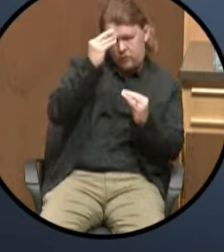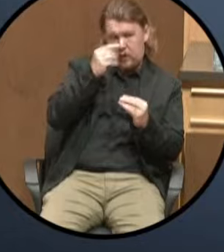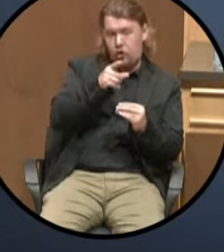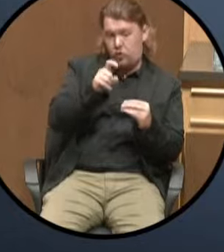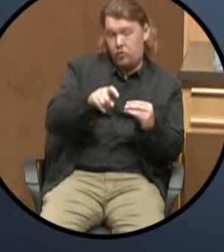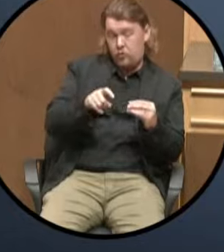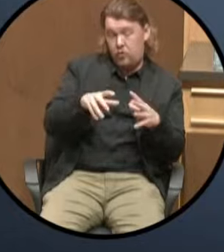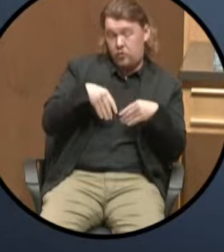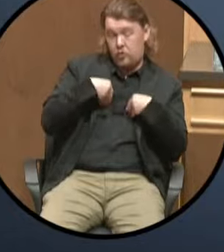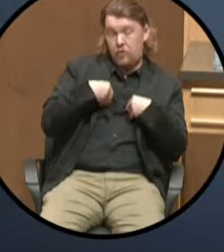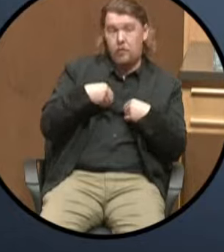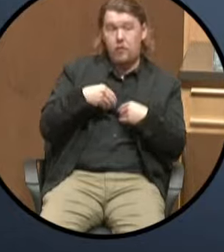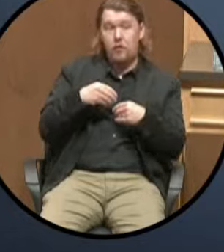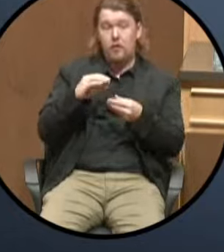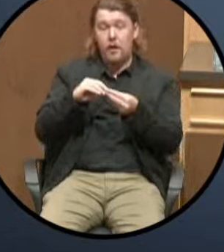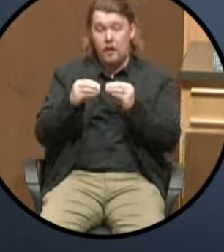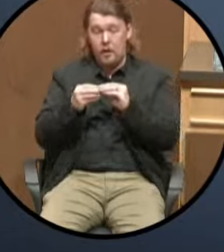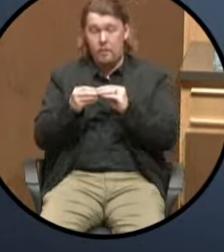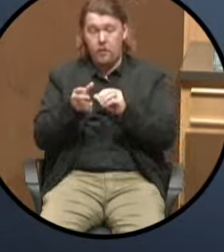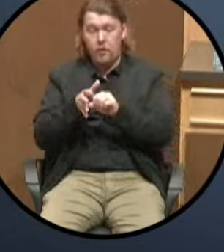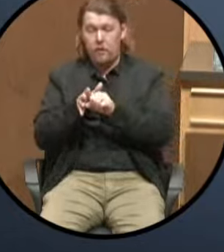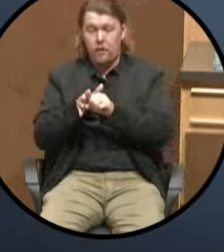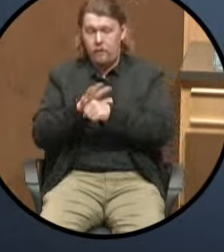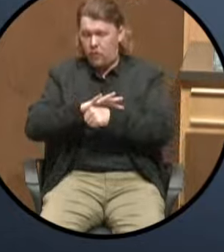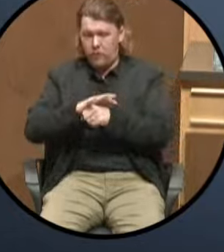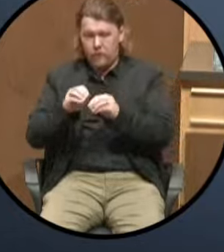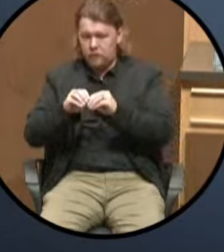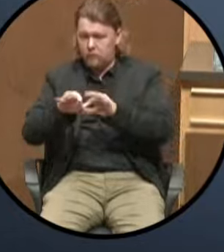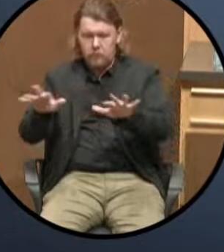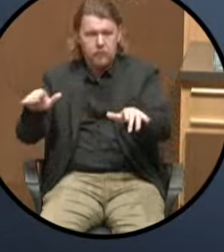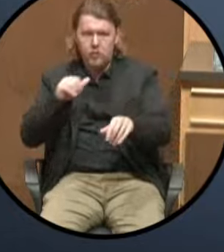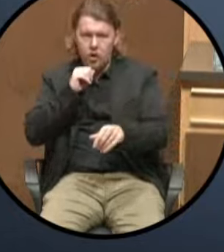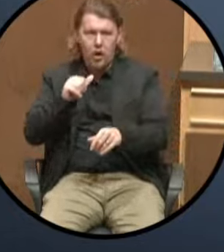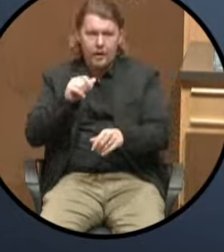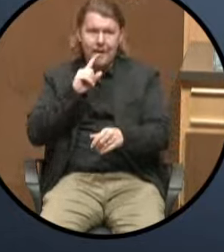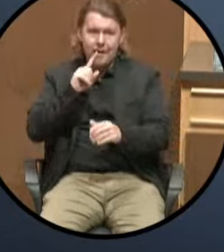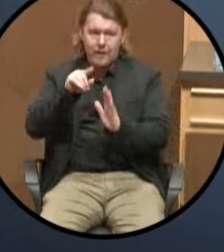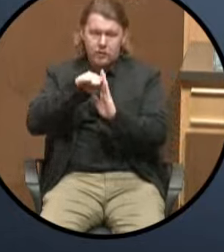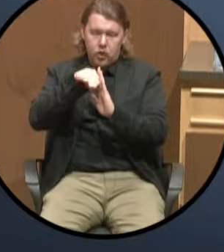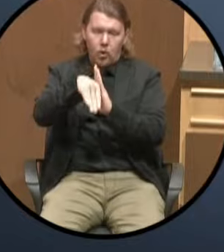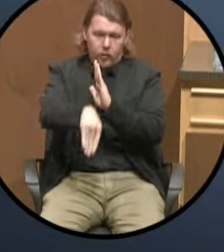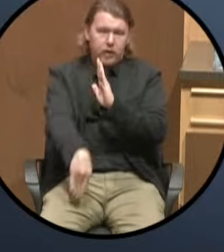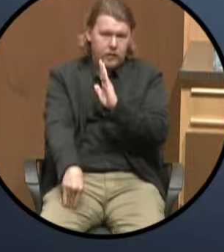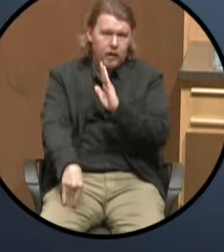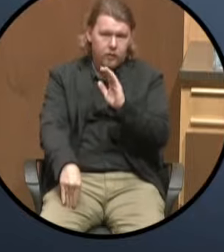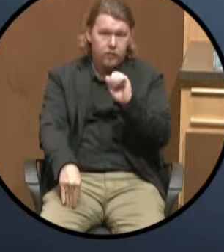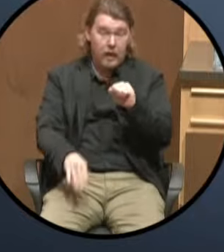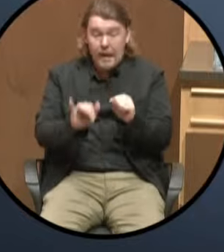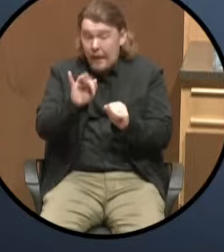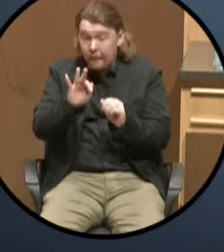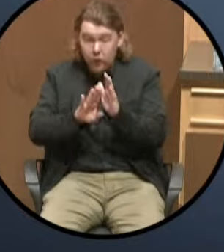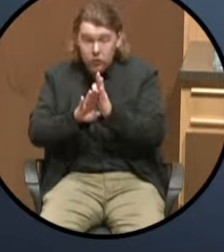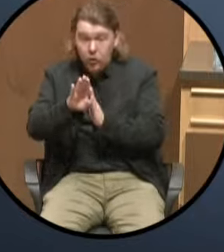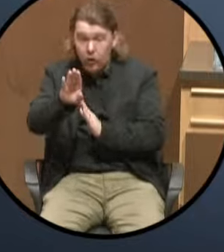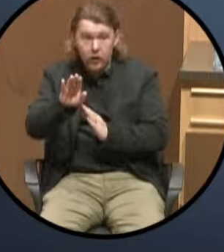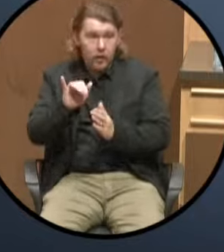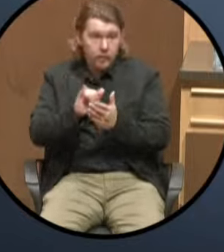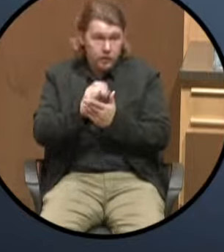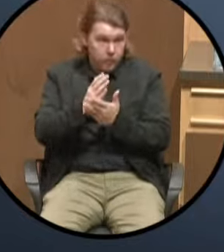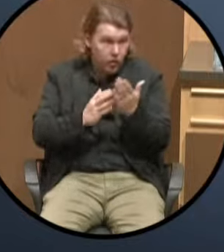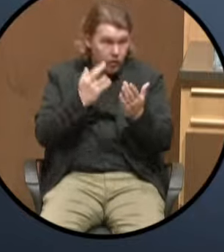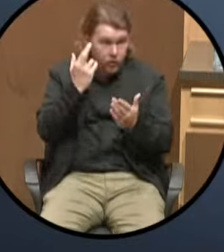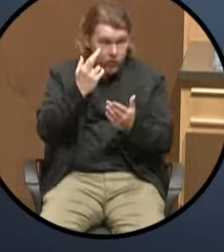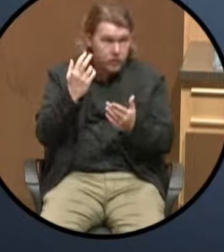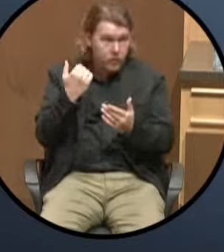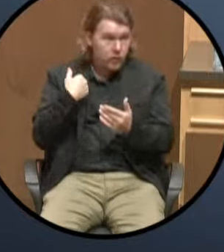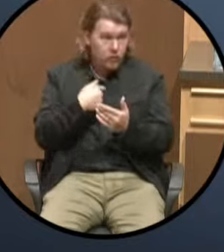the virus numbers are actually not spreading. They're actually leveling up and going down. And even if they were going up, part of the reason why we would be telling